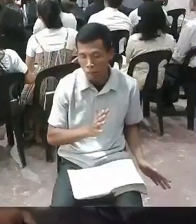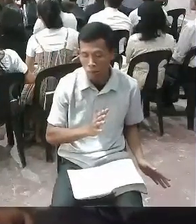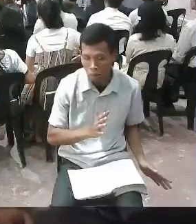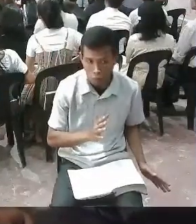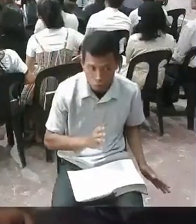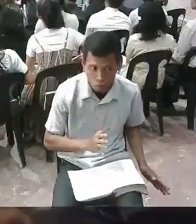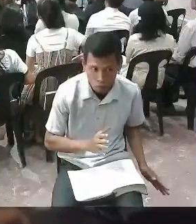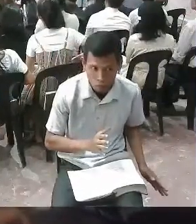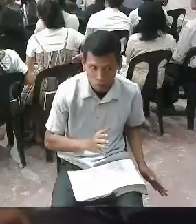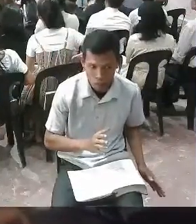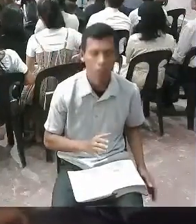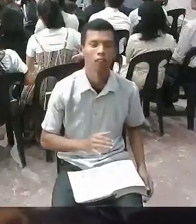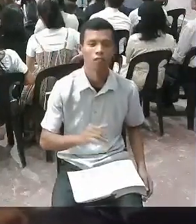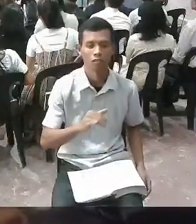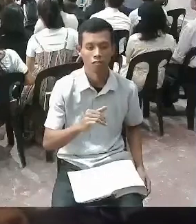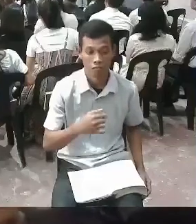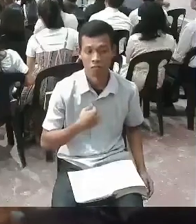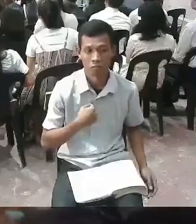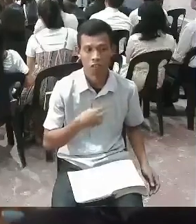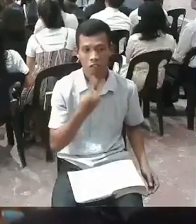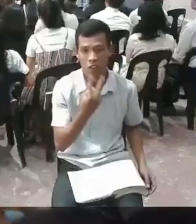I think I wrote that one down twice.